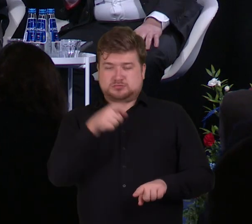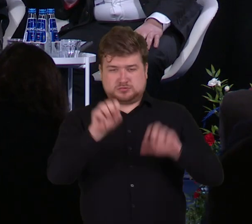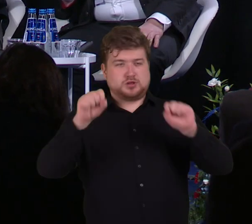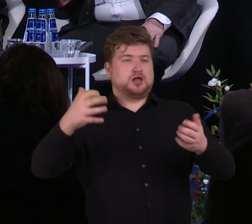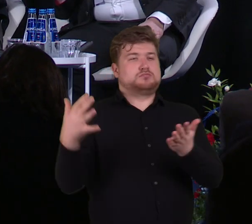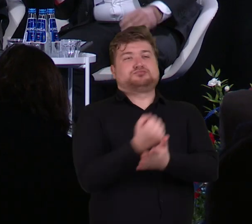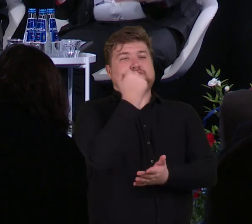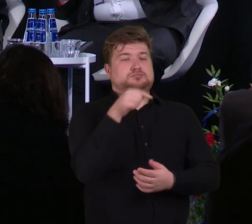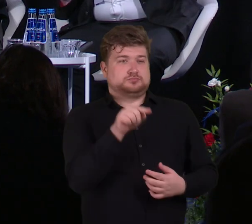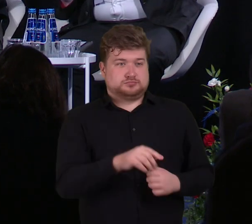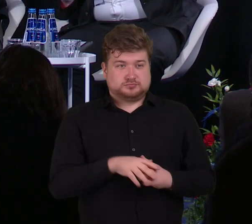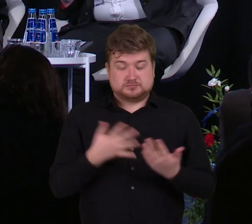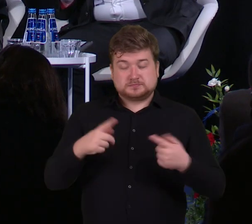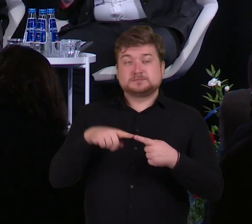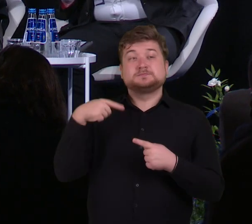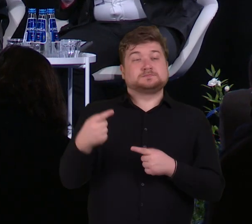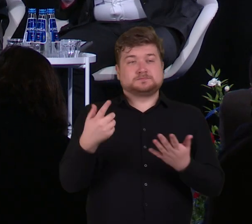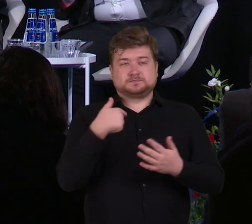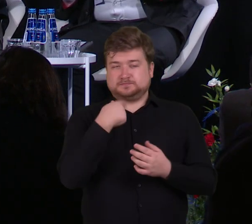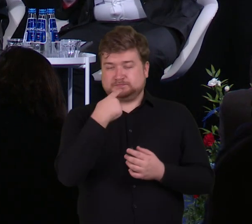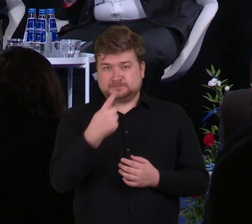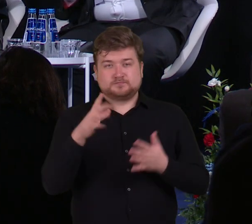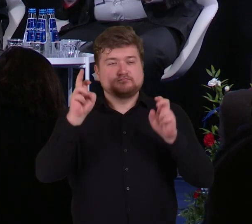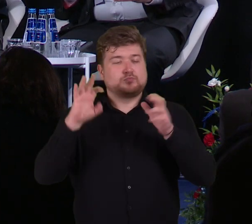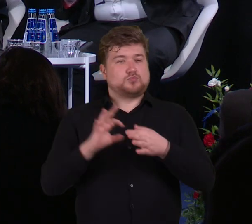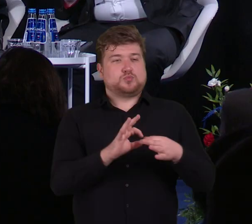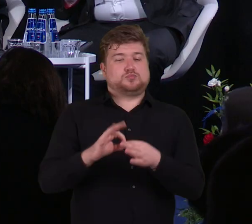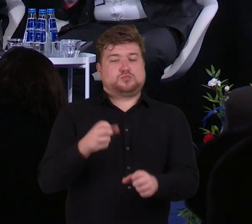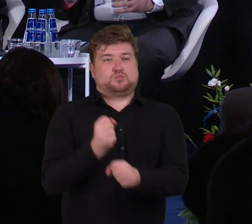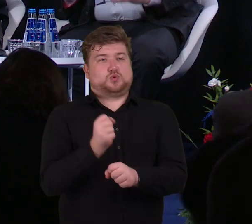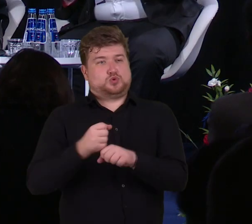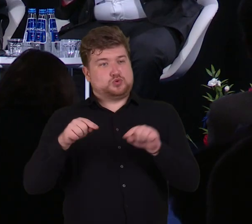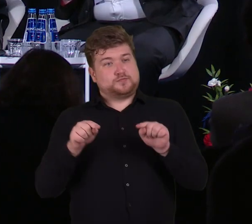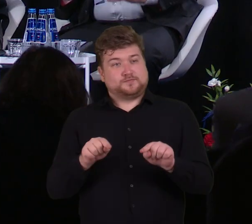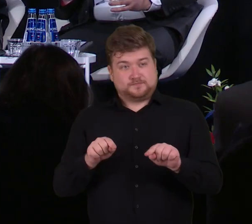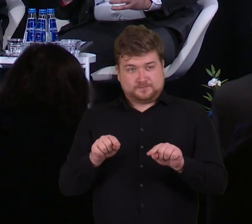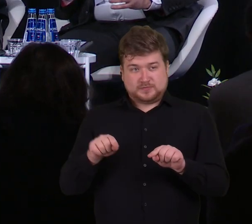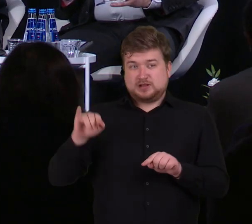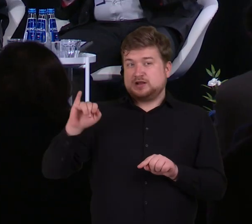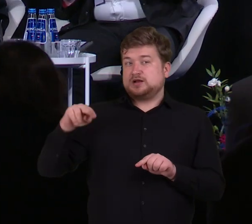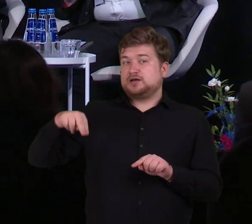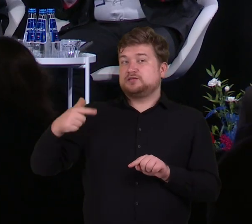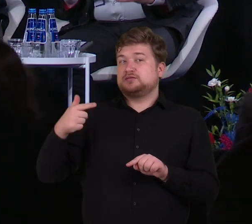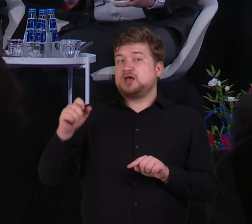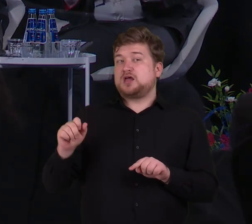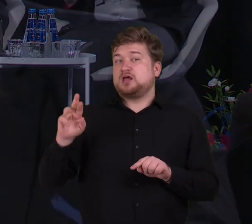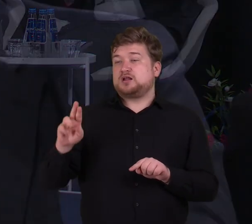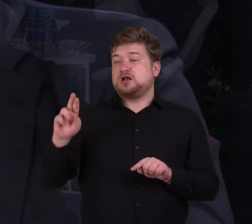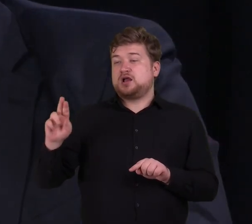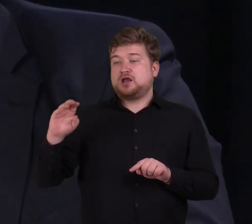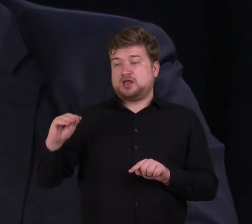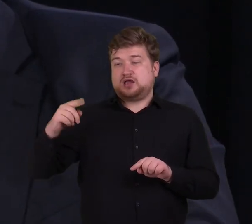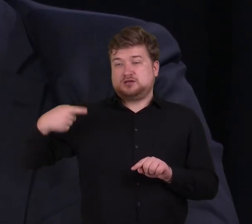workshop, is a very useful tool by linking people and